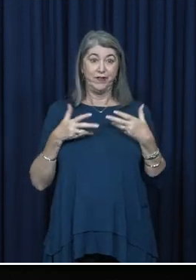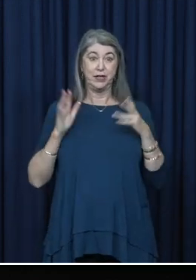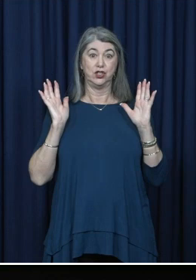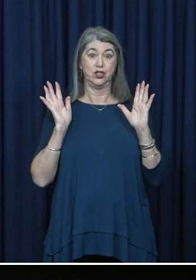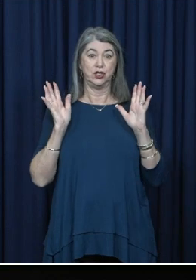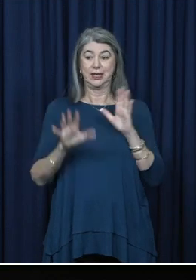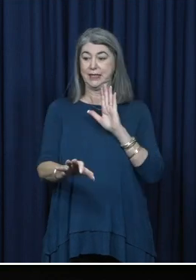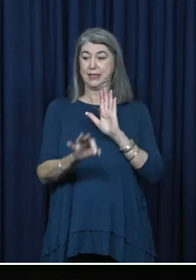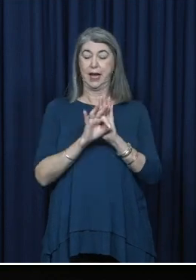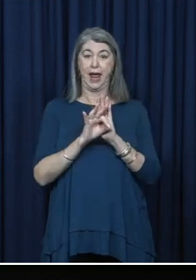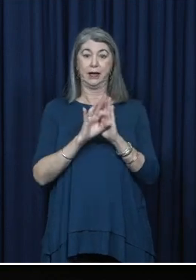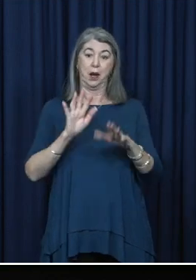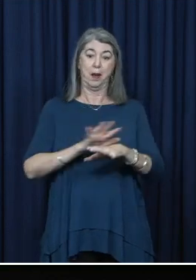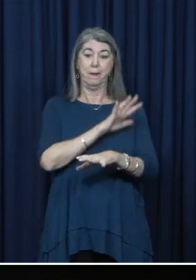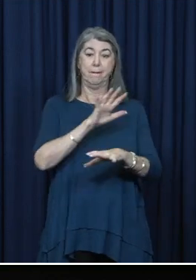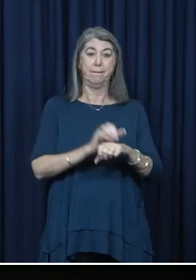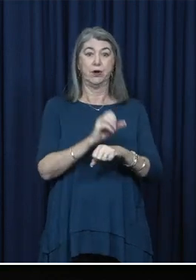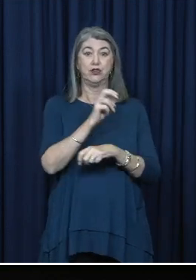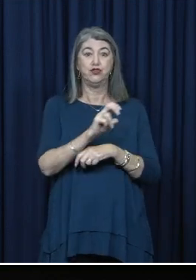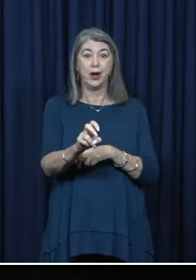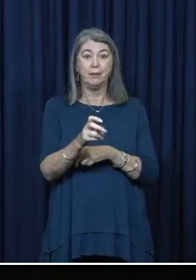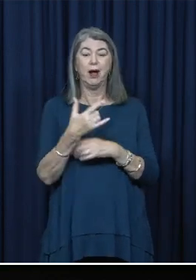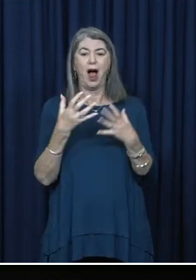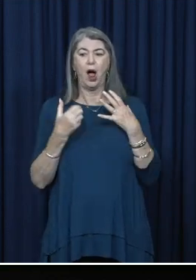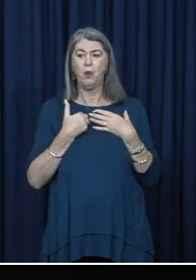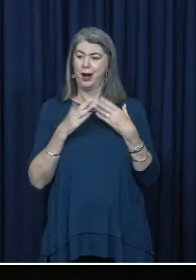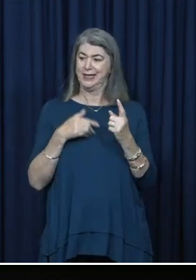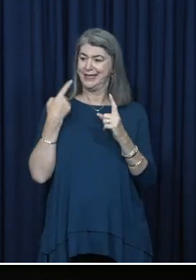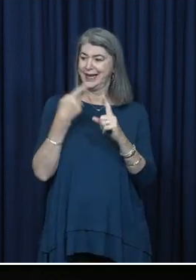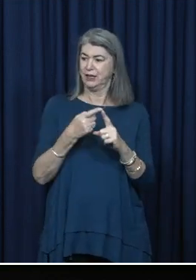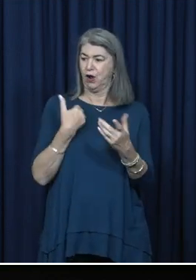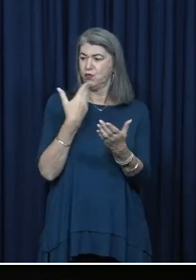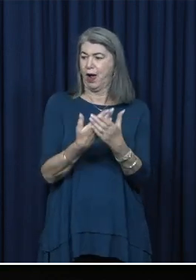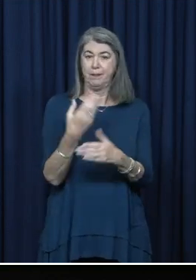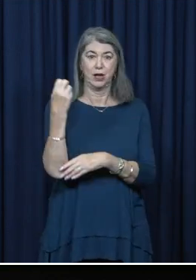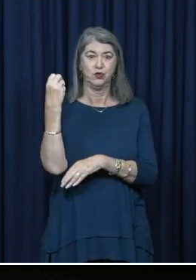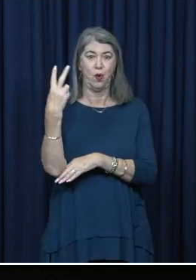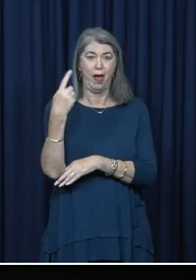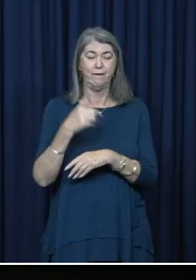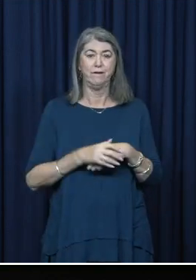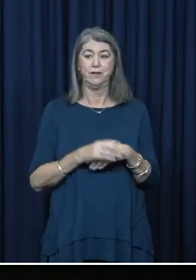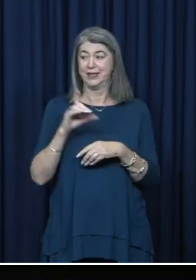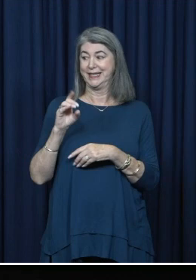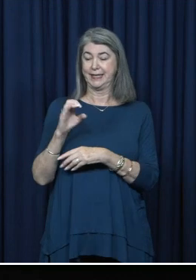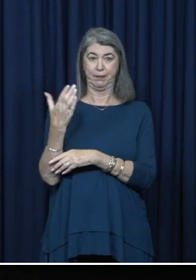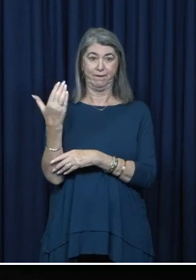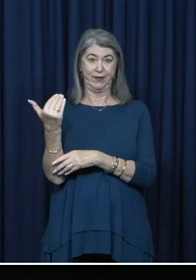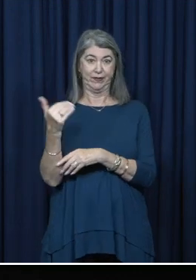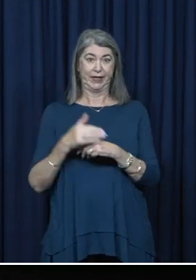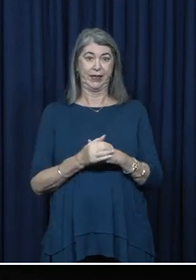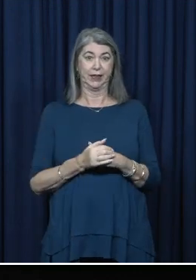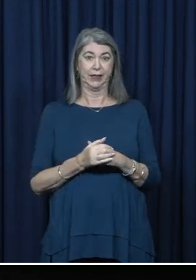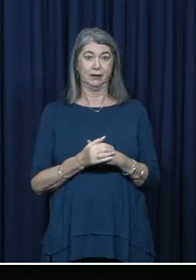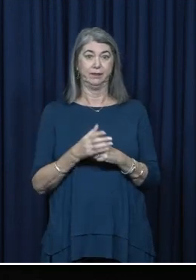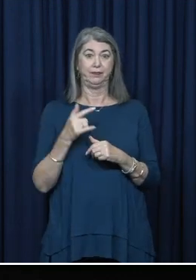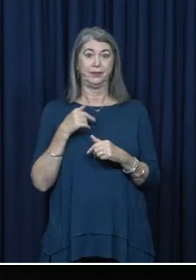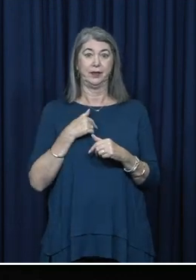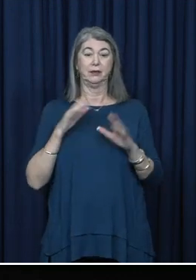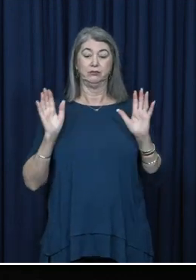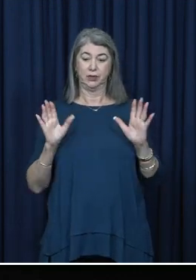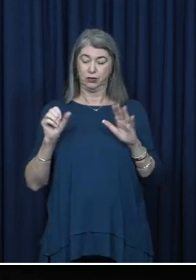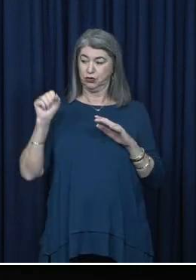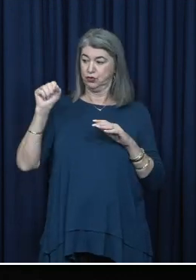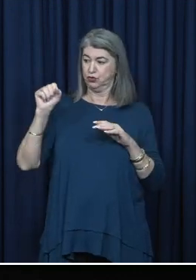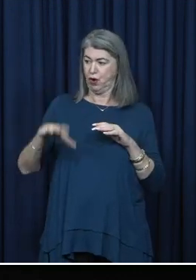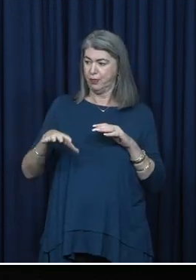I select Book a Trip. I want it to be at my destination by 12 p.m. on December 15th. So it's going to back off and drop me off at